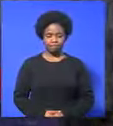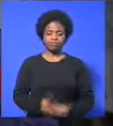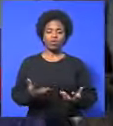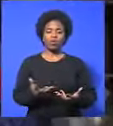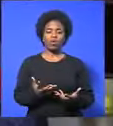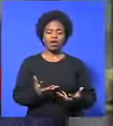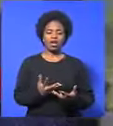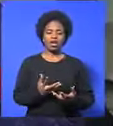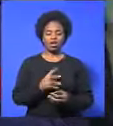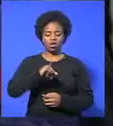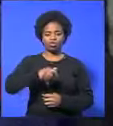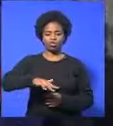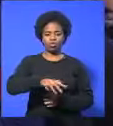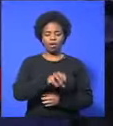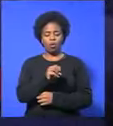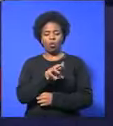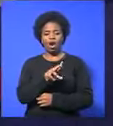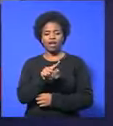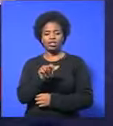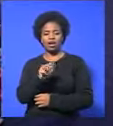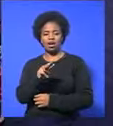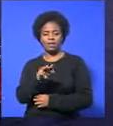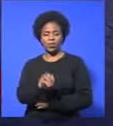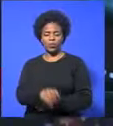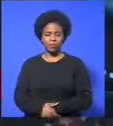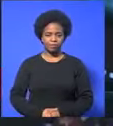Malungelo Boy, Tambo International Airport.